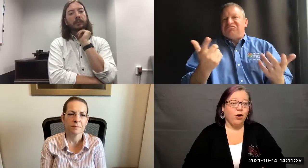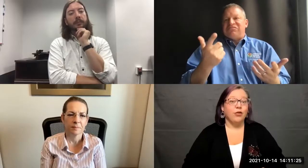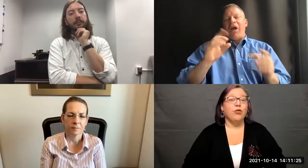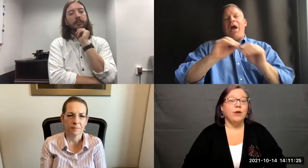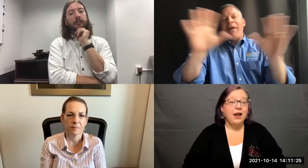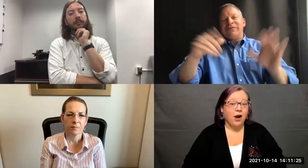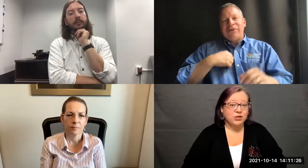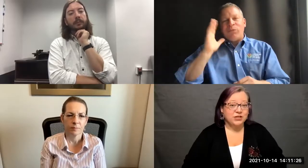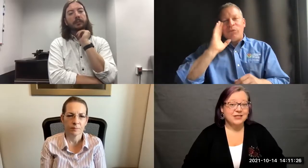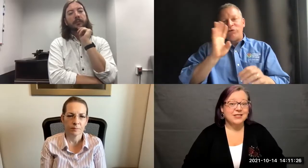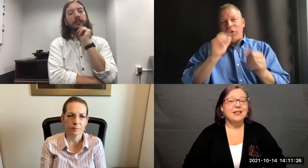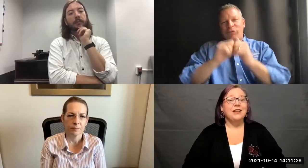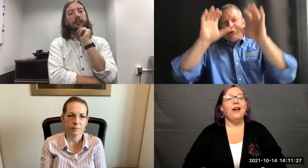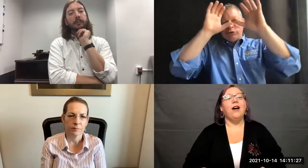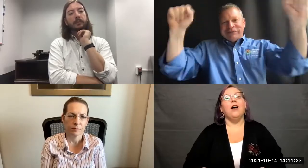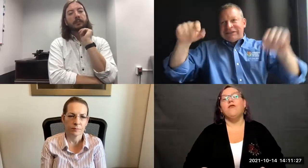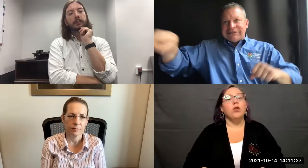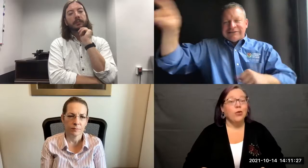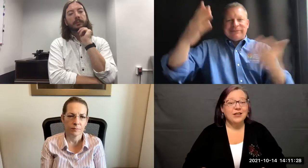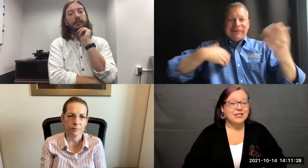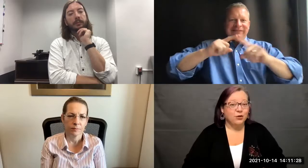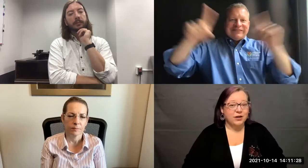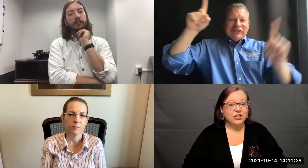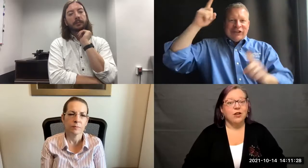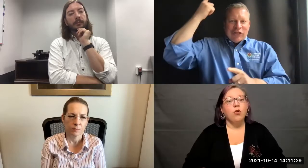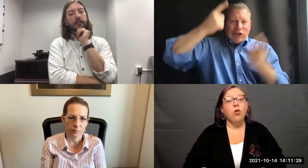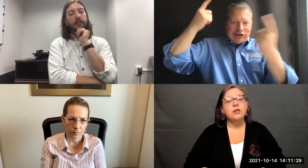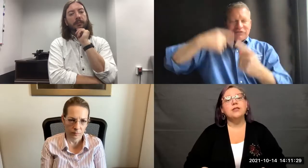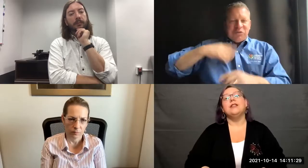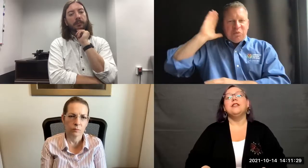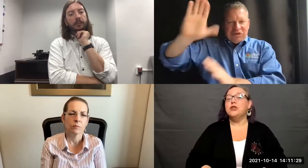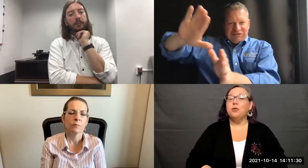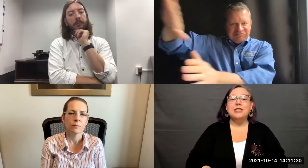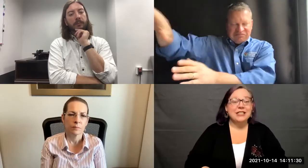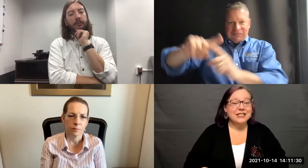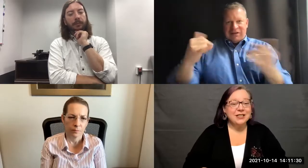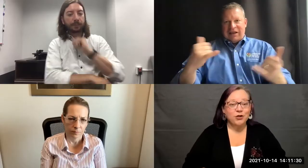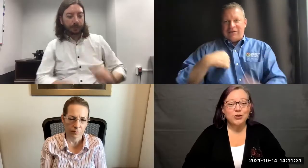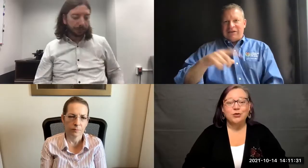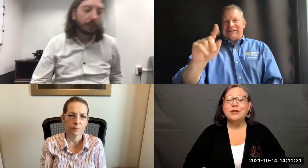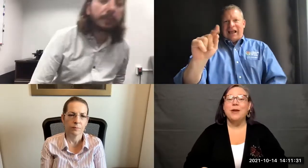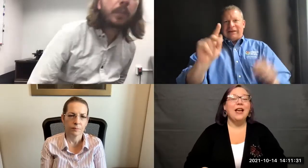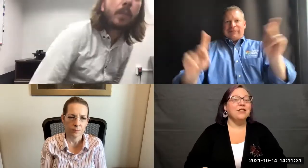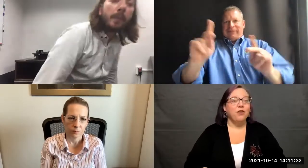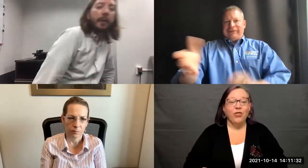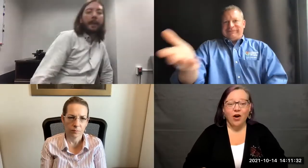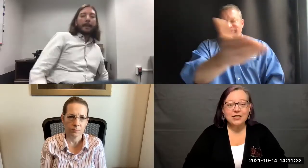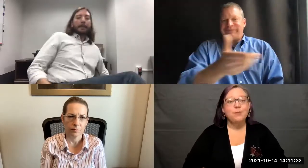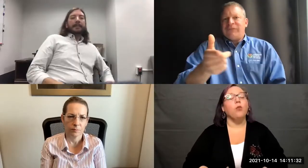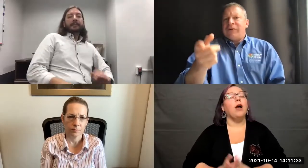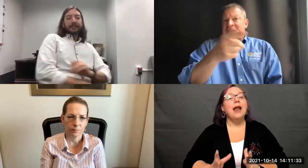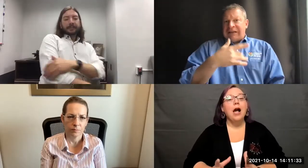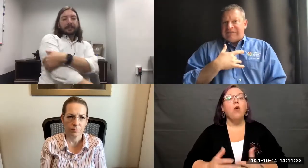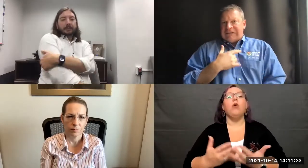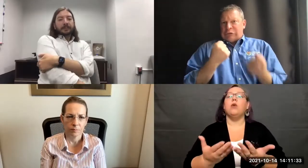now are the three options for your consideration. Of course, superintendents of your schools may have different thoughts,